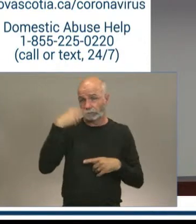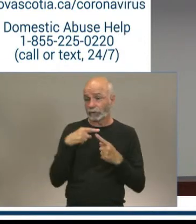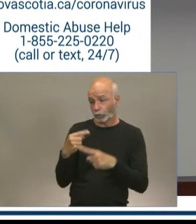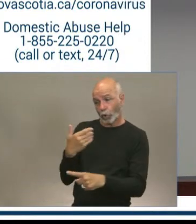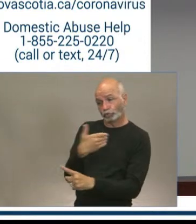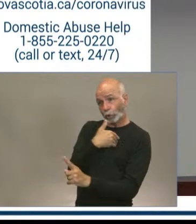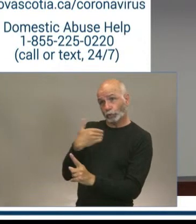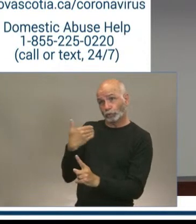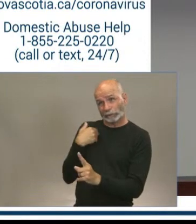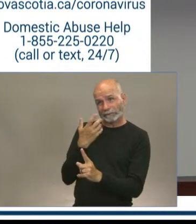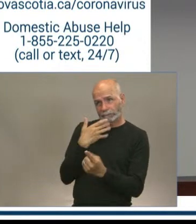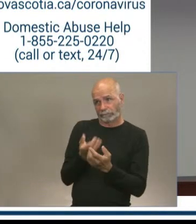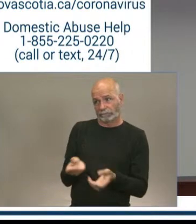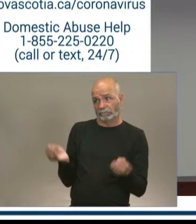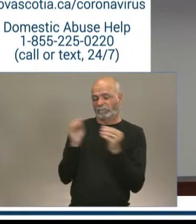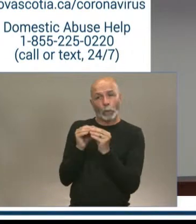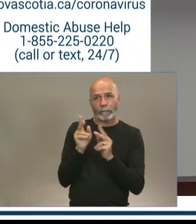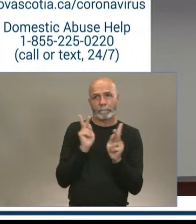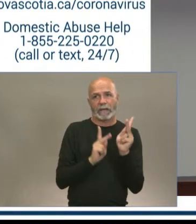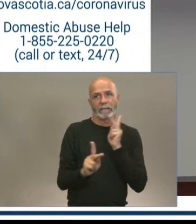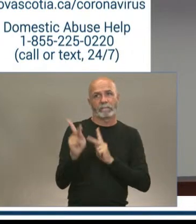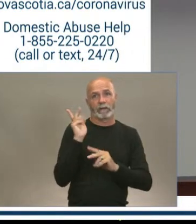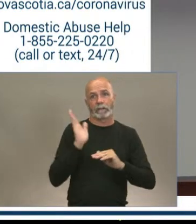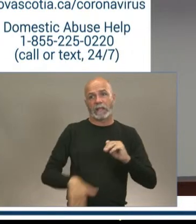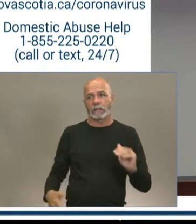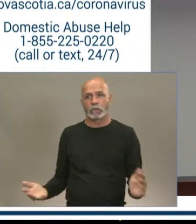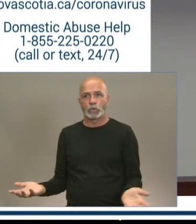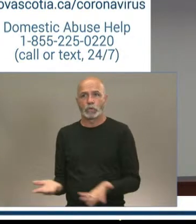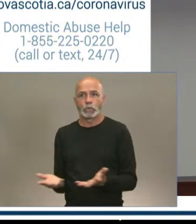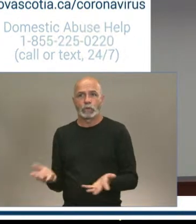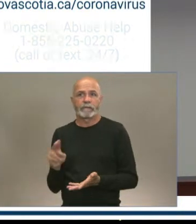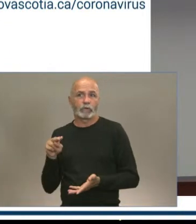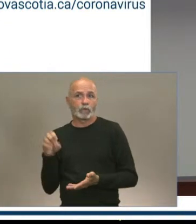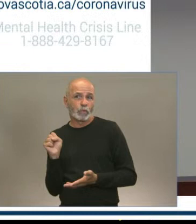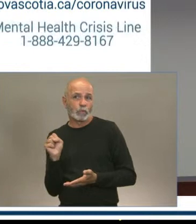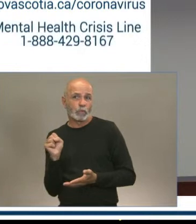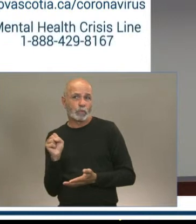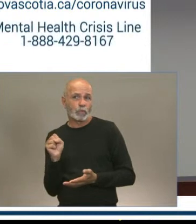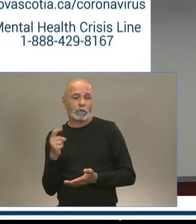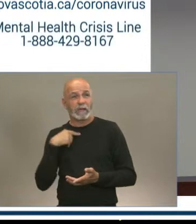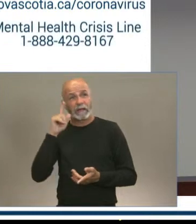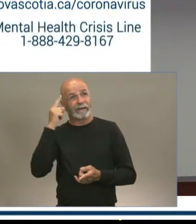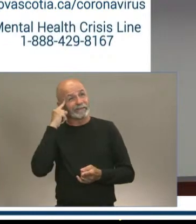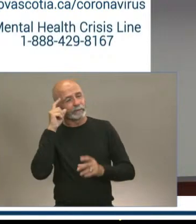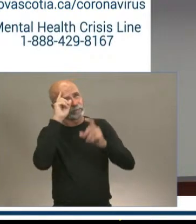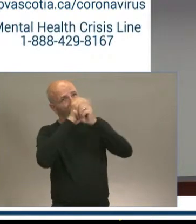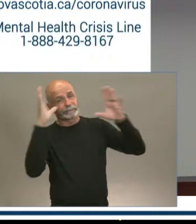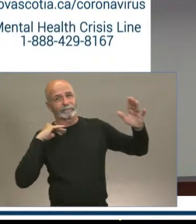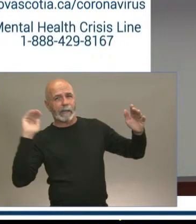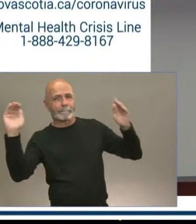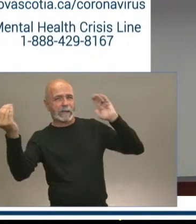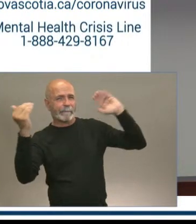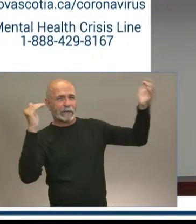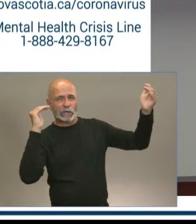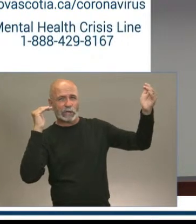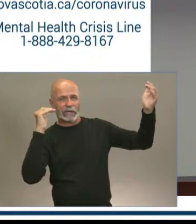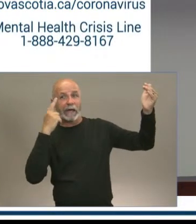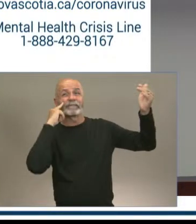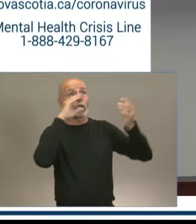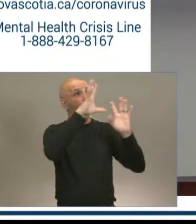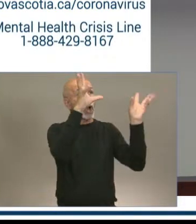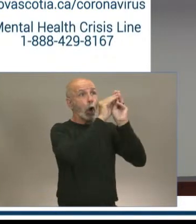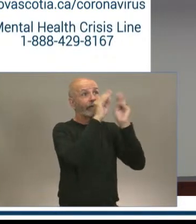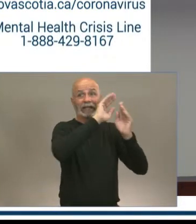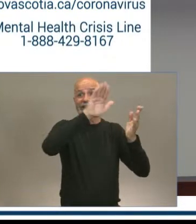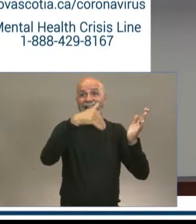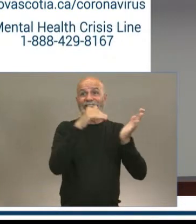people, millions more people than in all of Nova Scotia. But at an appropriate scale, that's exactly what we're doing at the convention center. And we're also looking at some